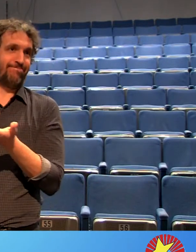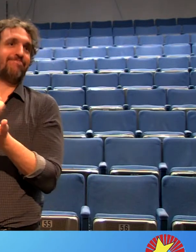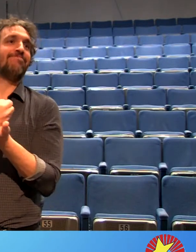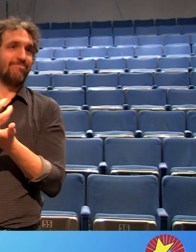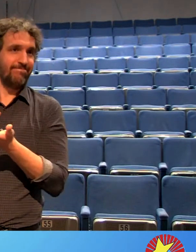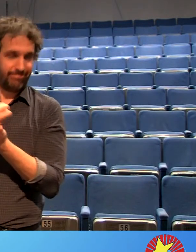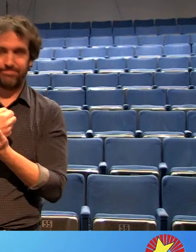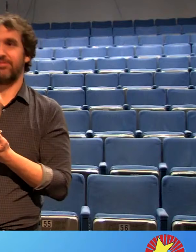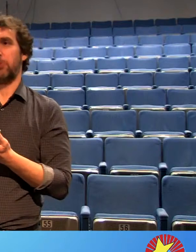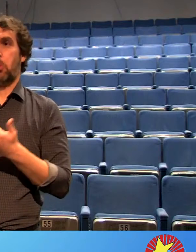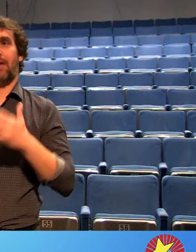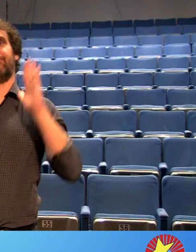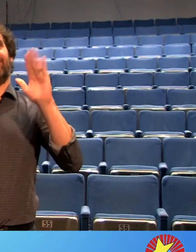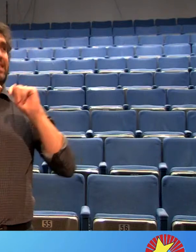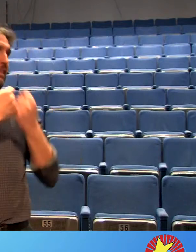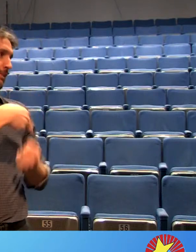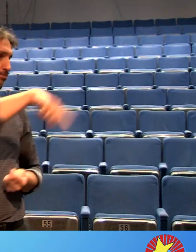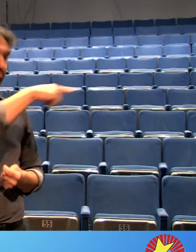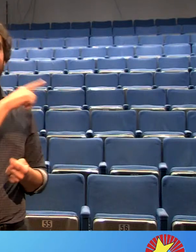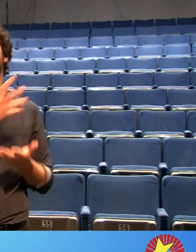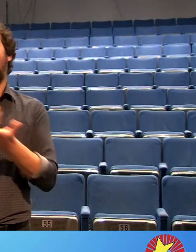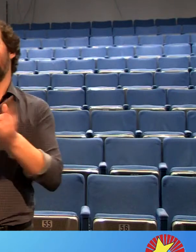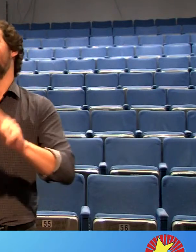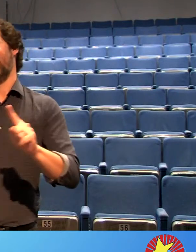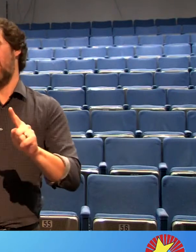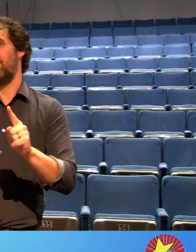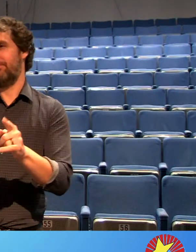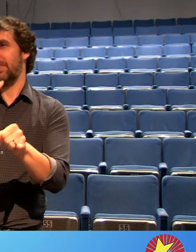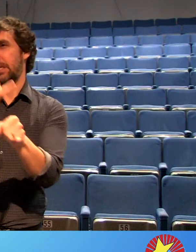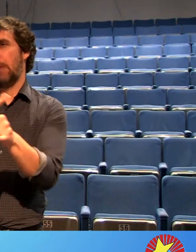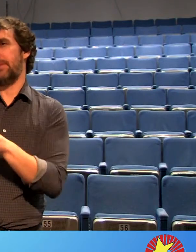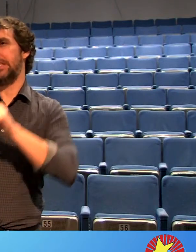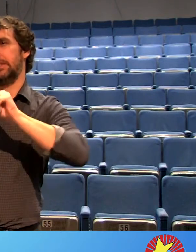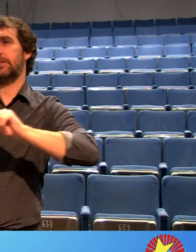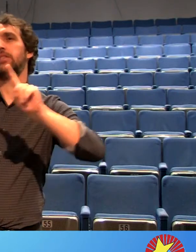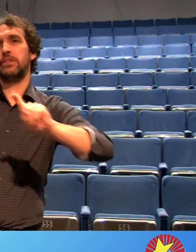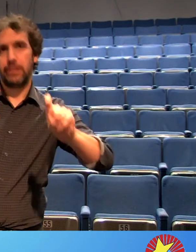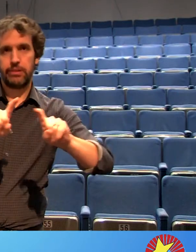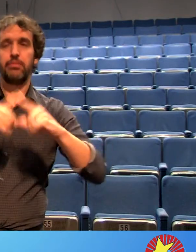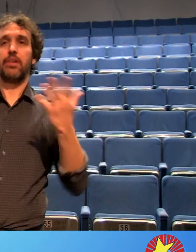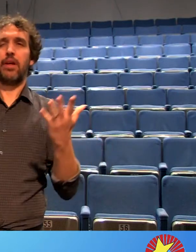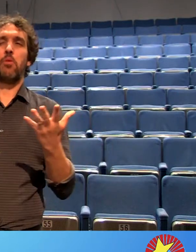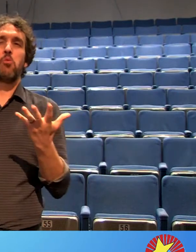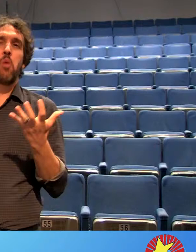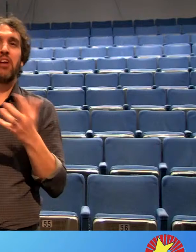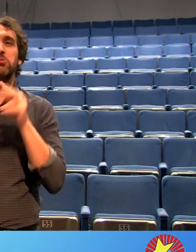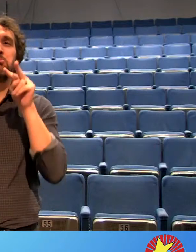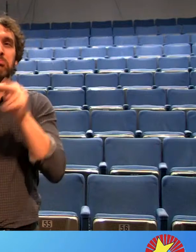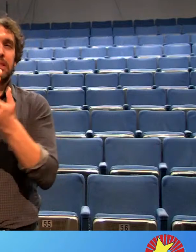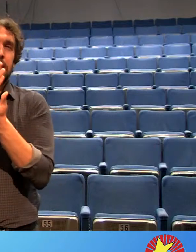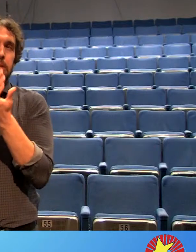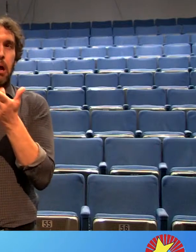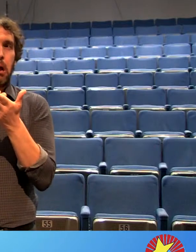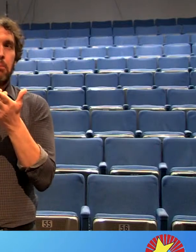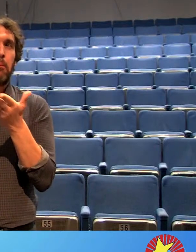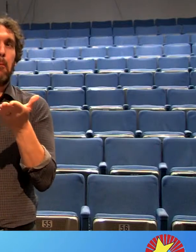Director, and our department is responsible for collecting data of these assessments from each of the